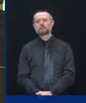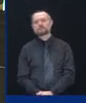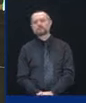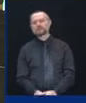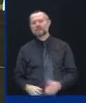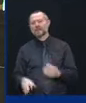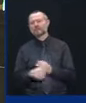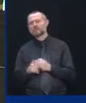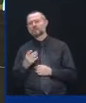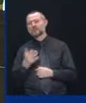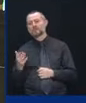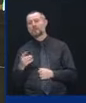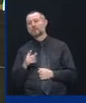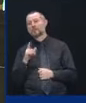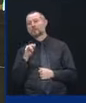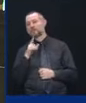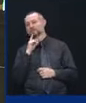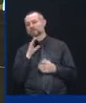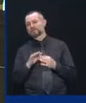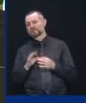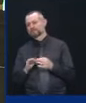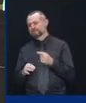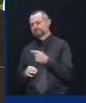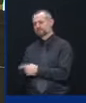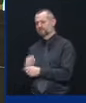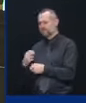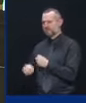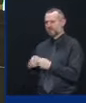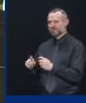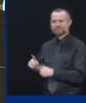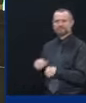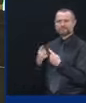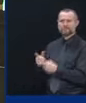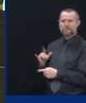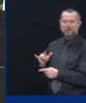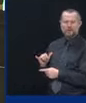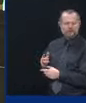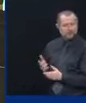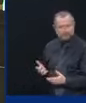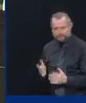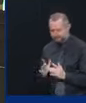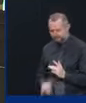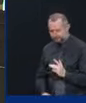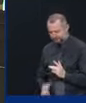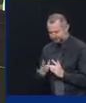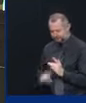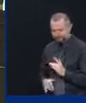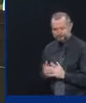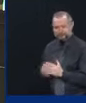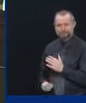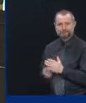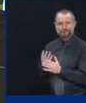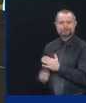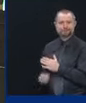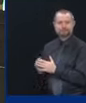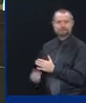Long Island, you've mentioned for a couple of weeks as being a problem area, but I have not seen them included in the micro-cluster strategy yet. Is there intention to do